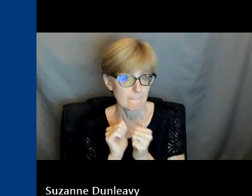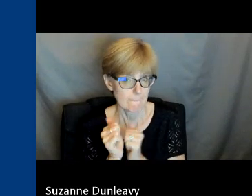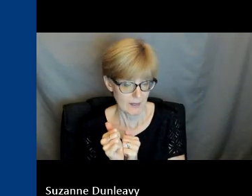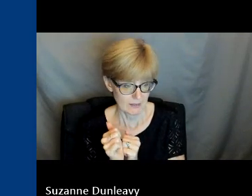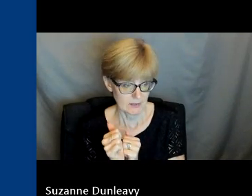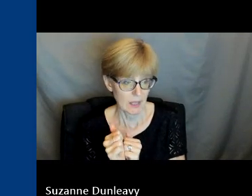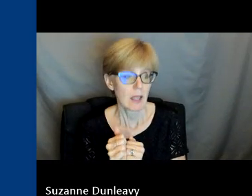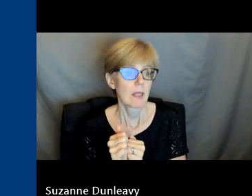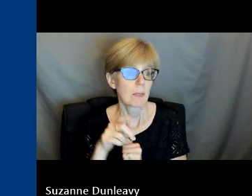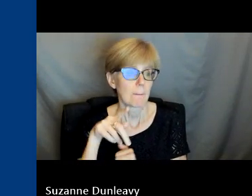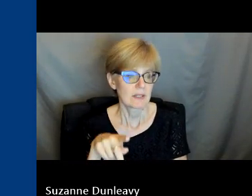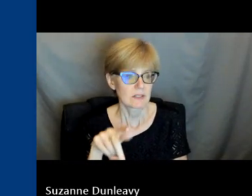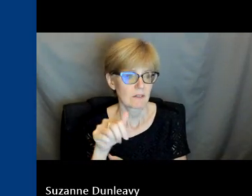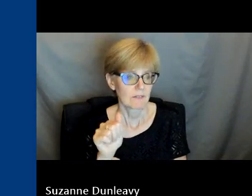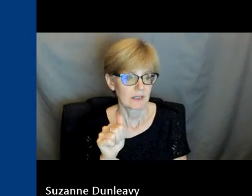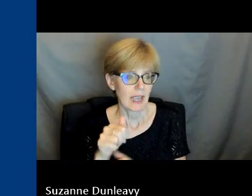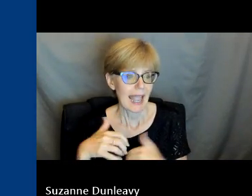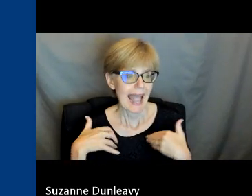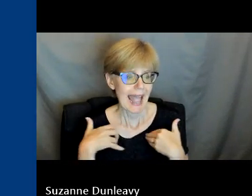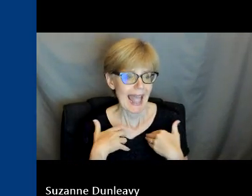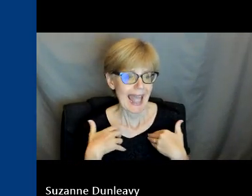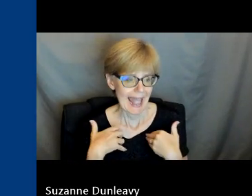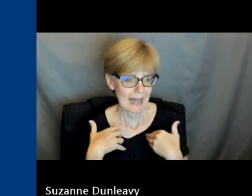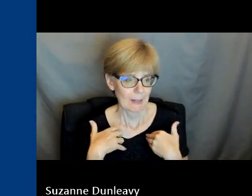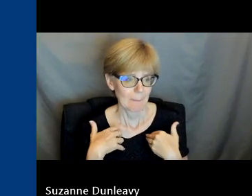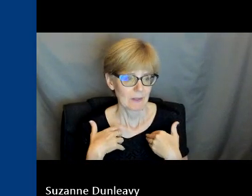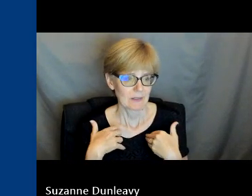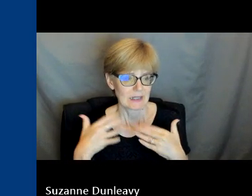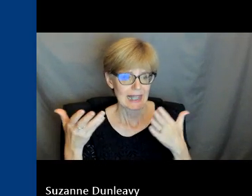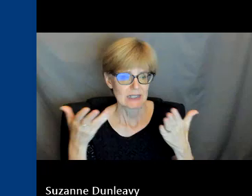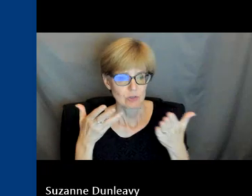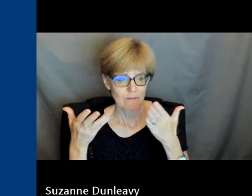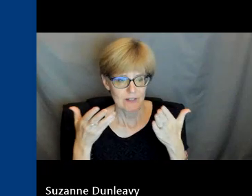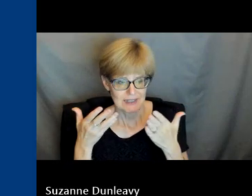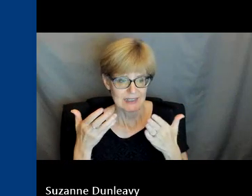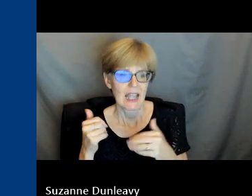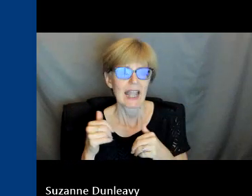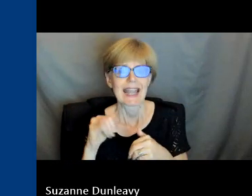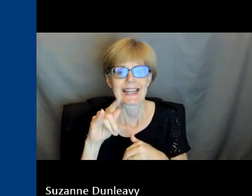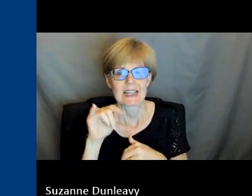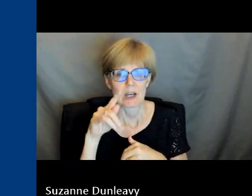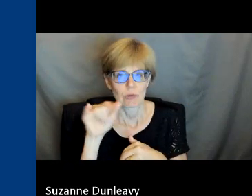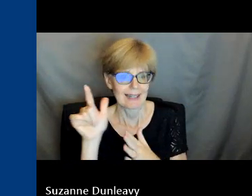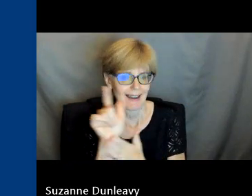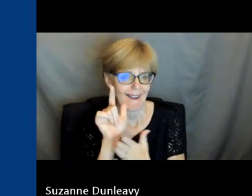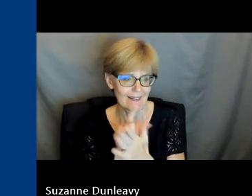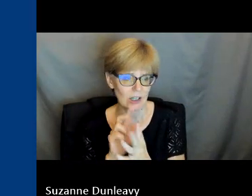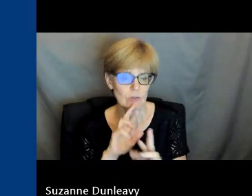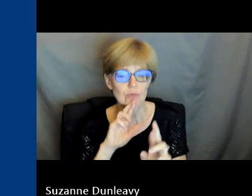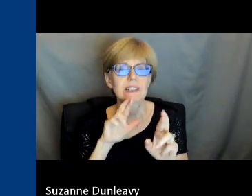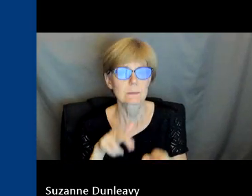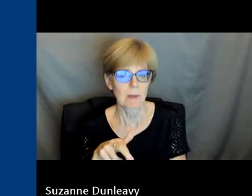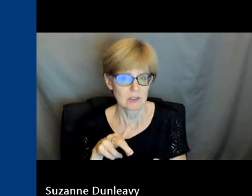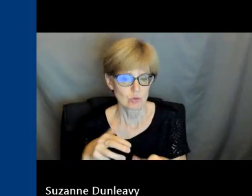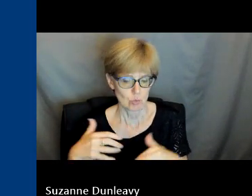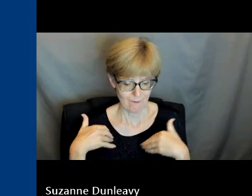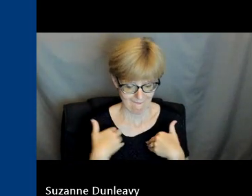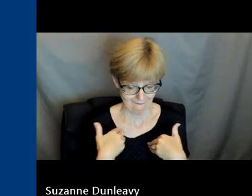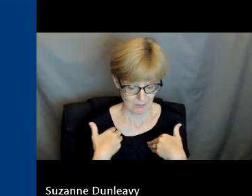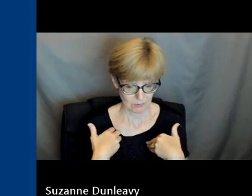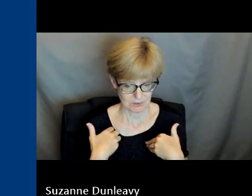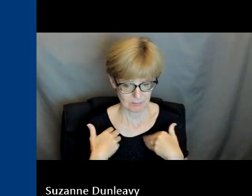Integrity Act in 2018 in response to concerns about animals being represented as